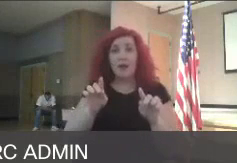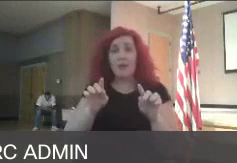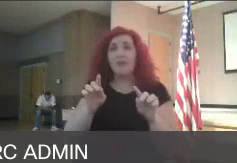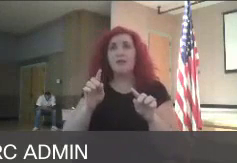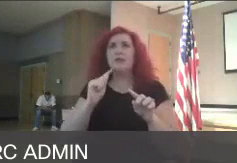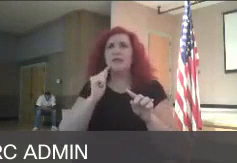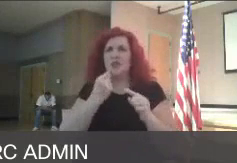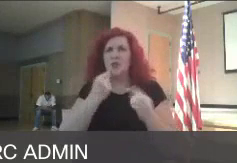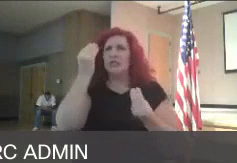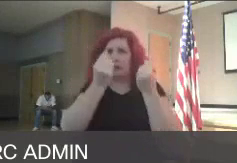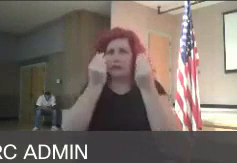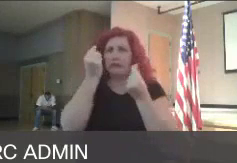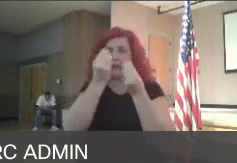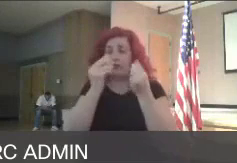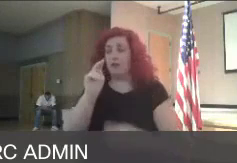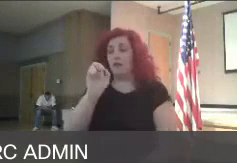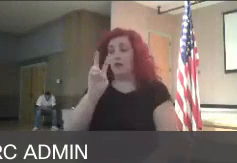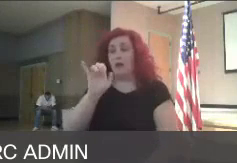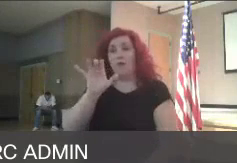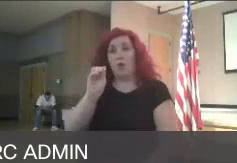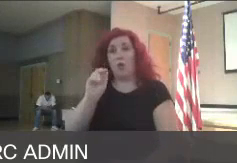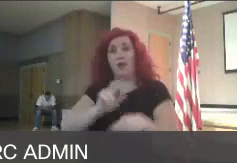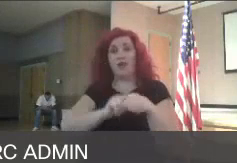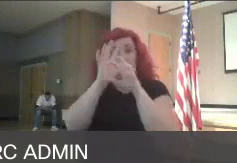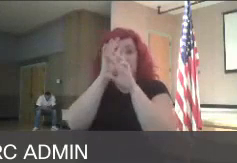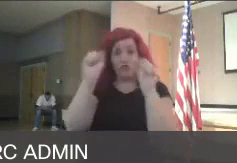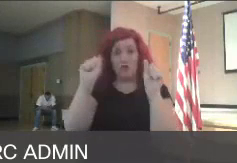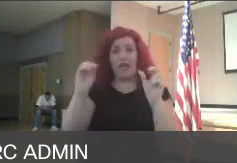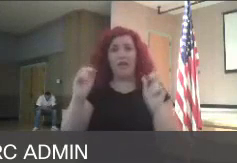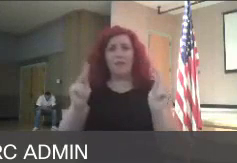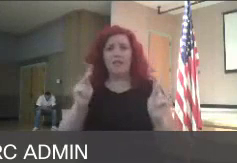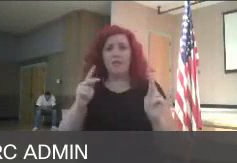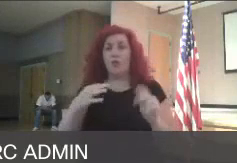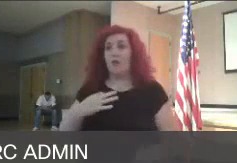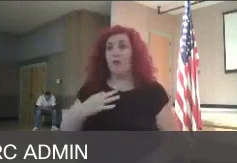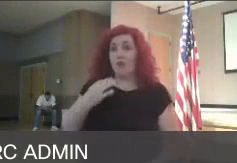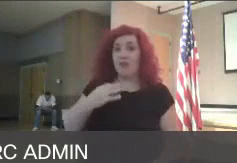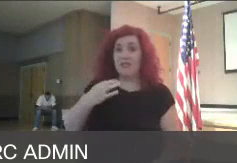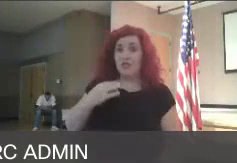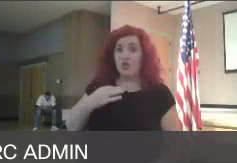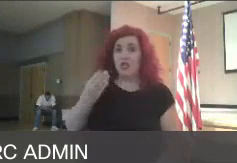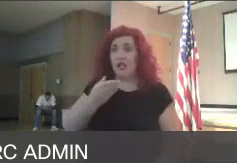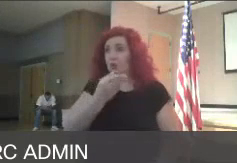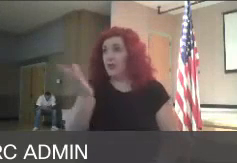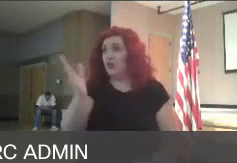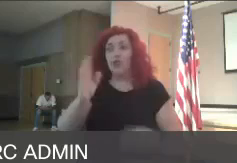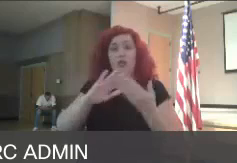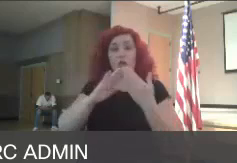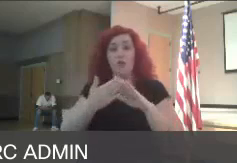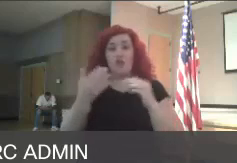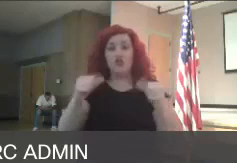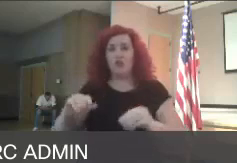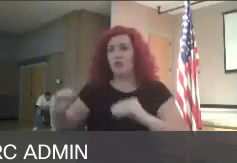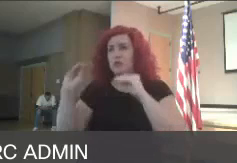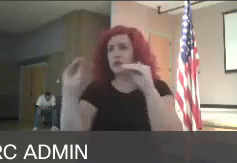consideration. Our Navajo Nation president, and we have people that are volunteering, you know, out there in the community to try to educate the